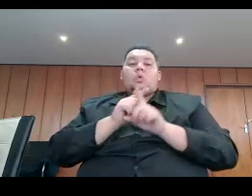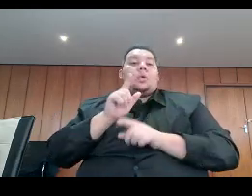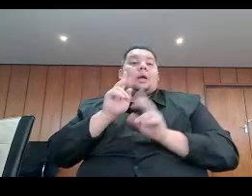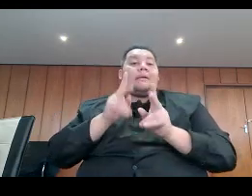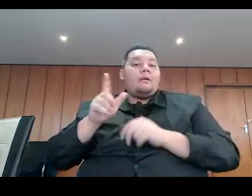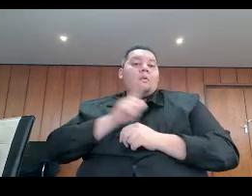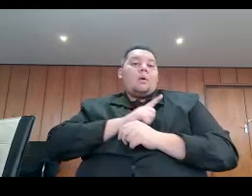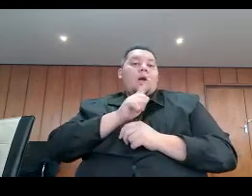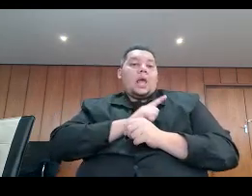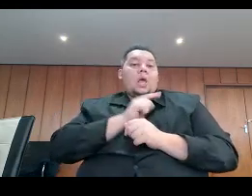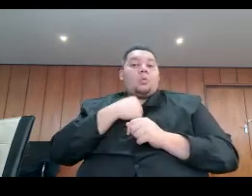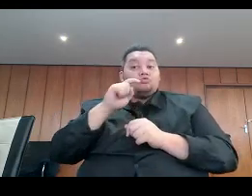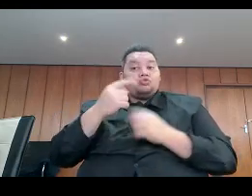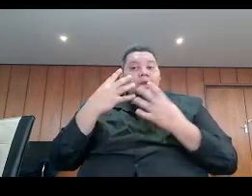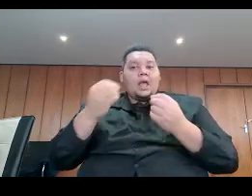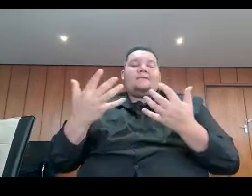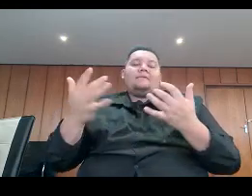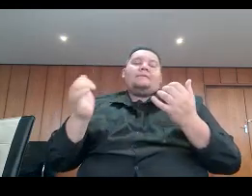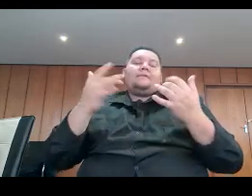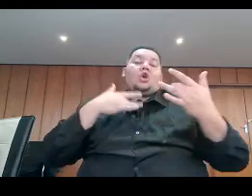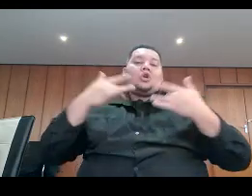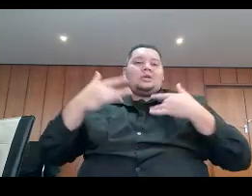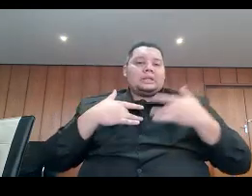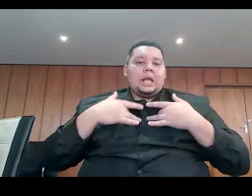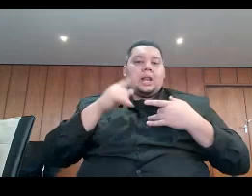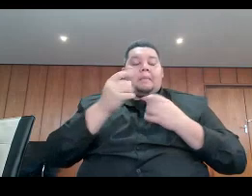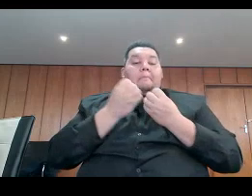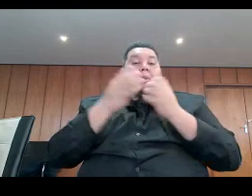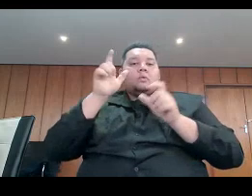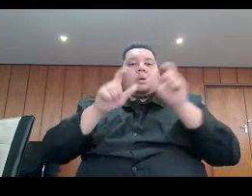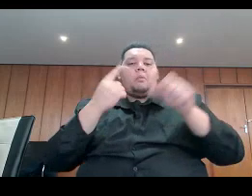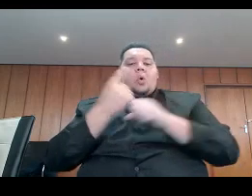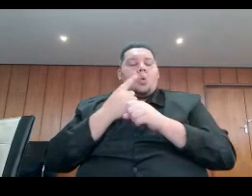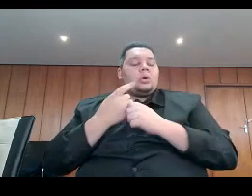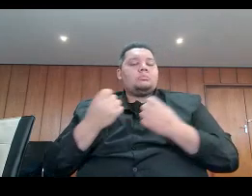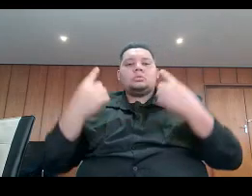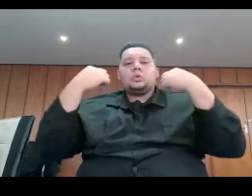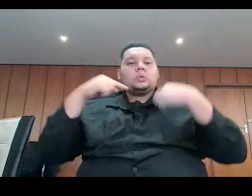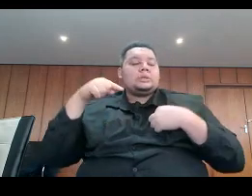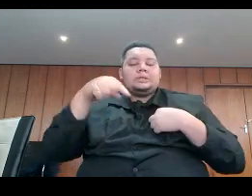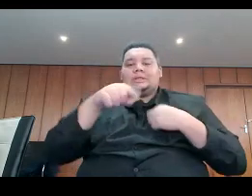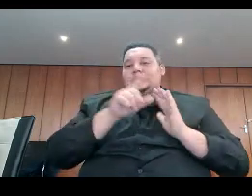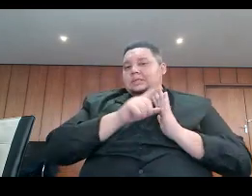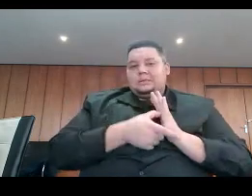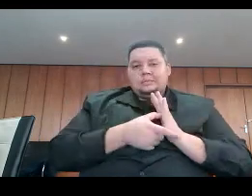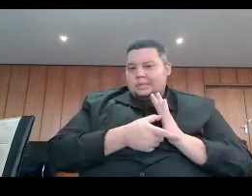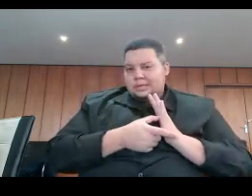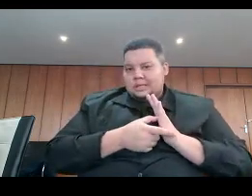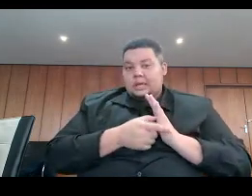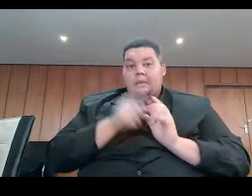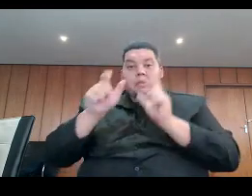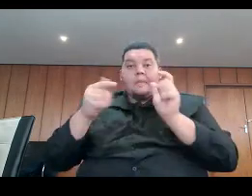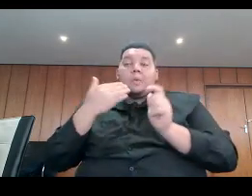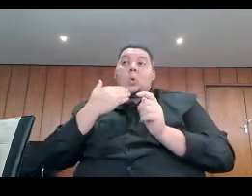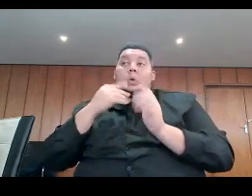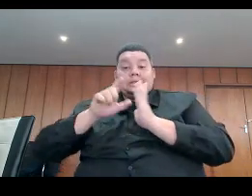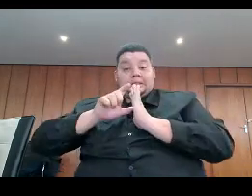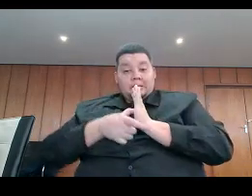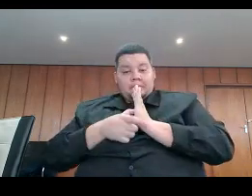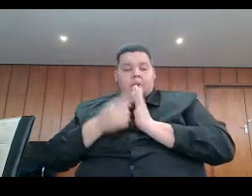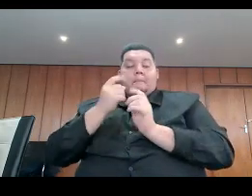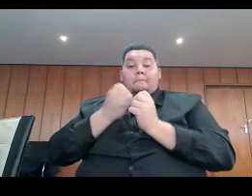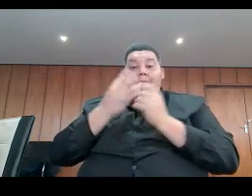be concerned, it's about the misunderstandings around disabilities themselves, how people with disabilities